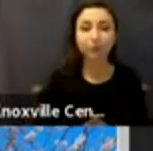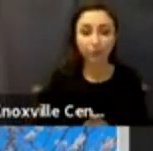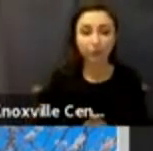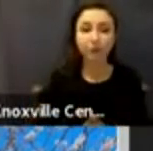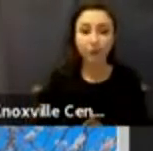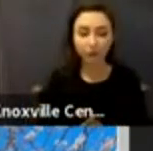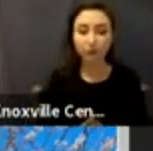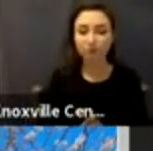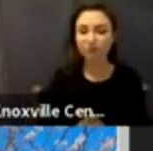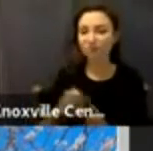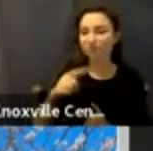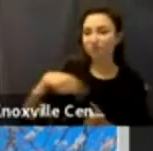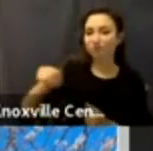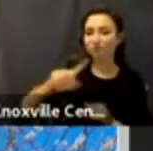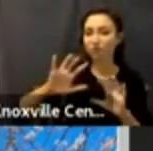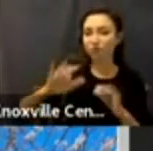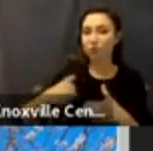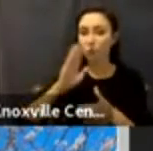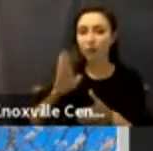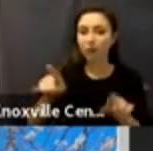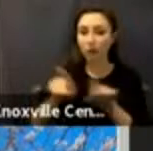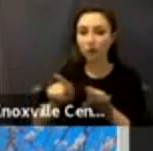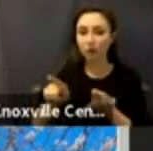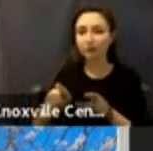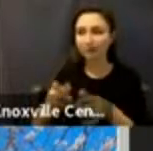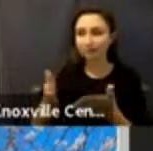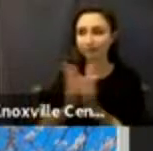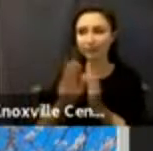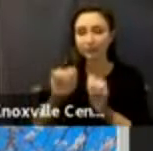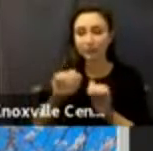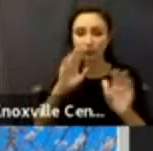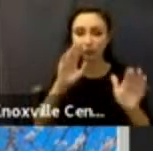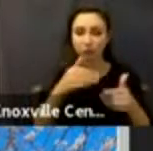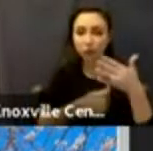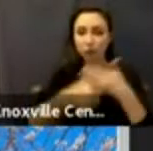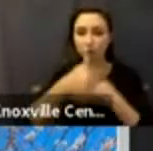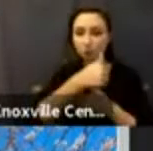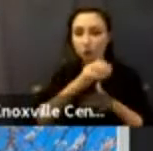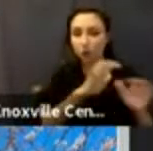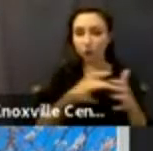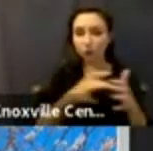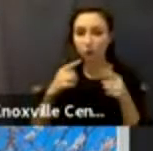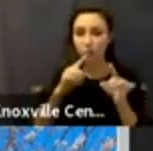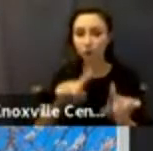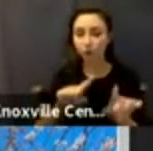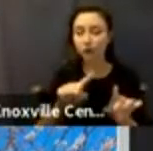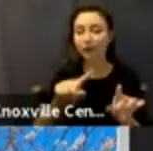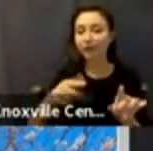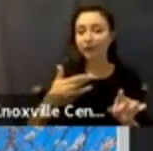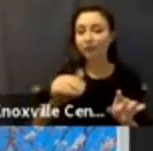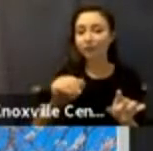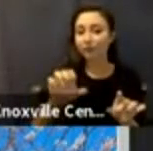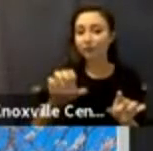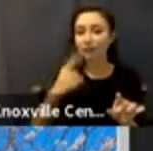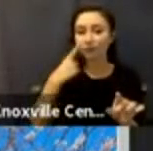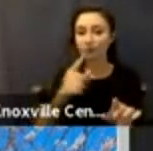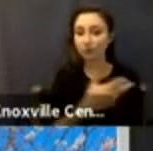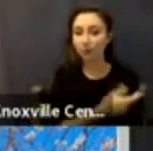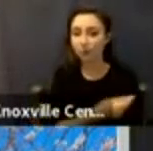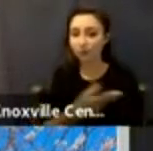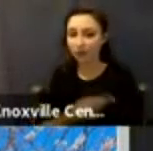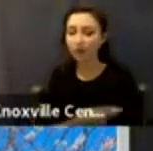Those groups will also be asked to focus on the priority groups throughout the vaccination phases. We can expect that